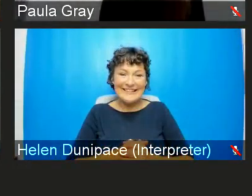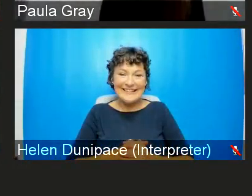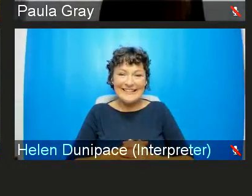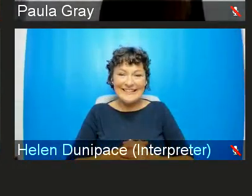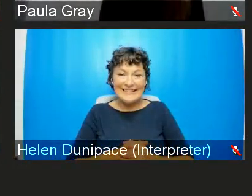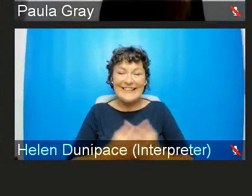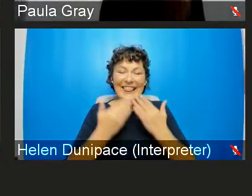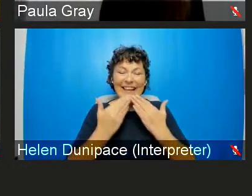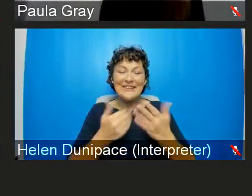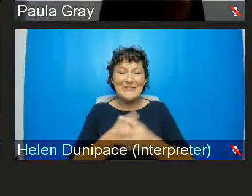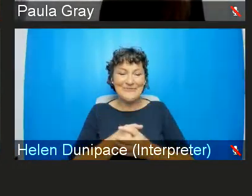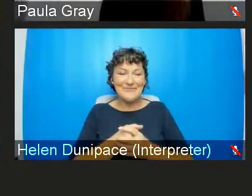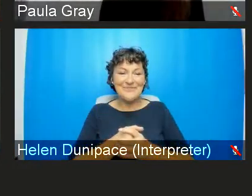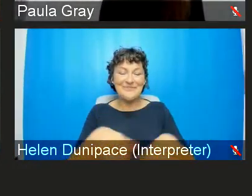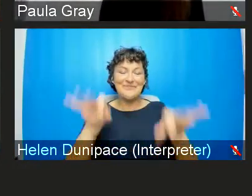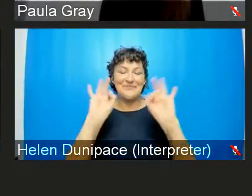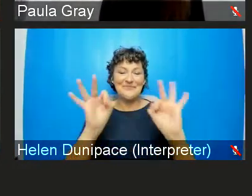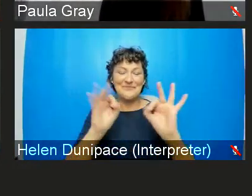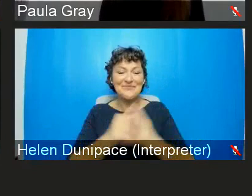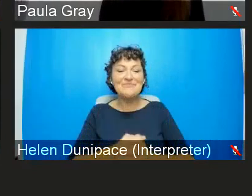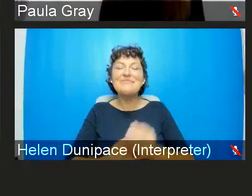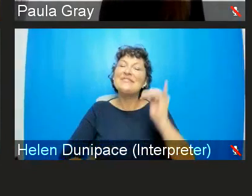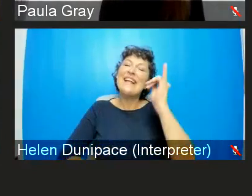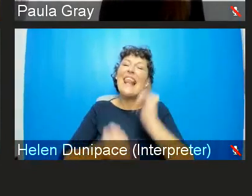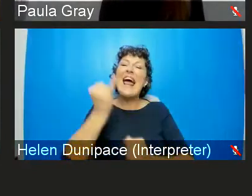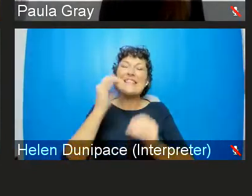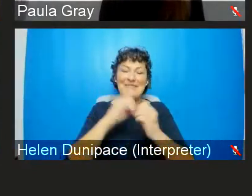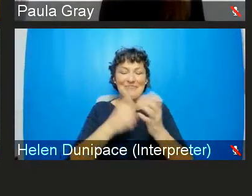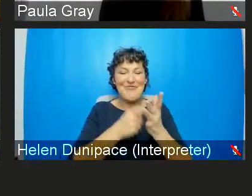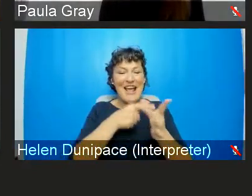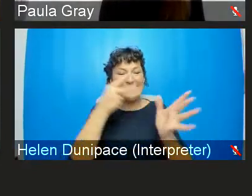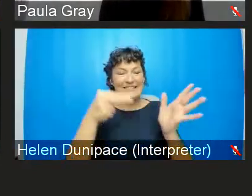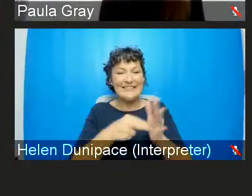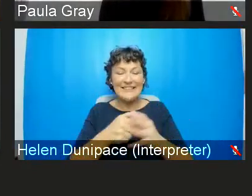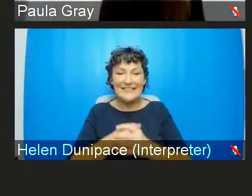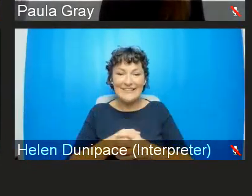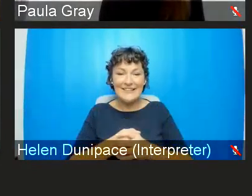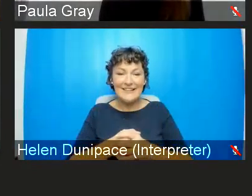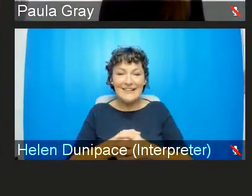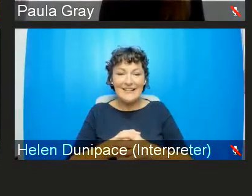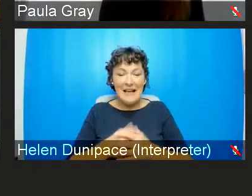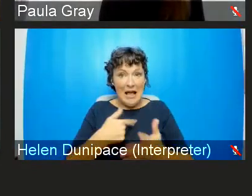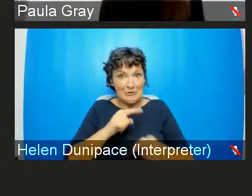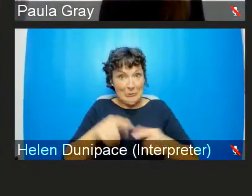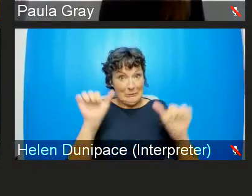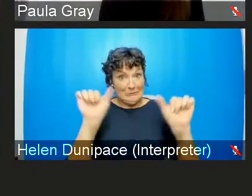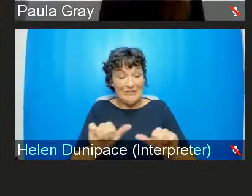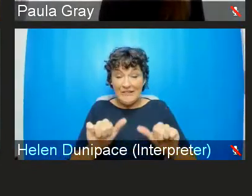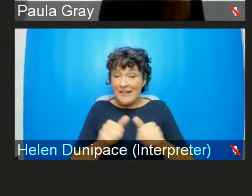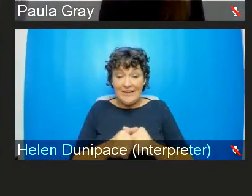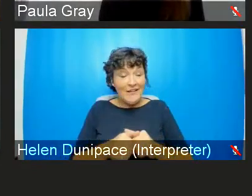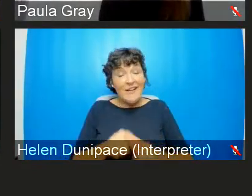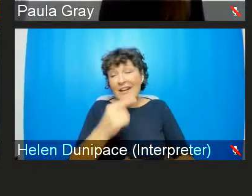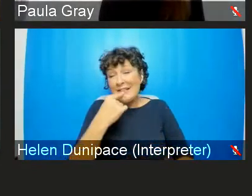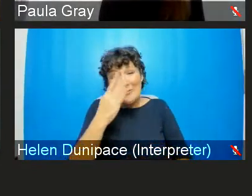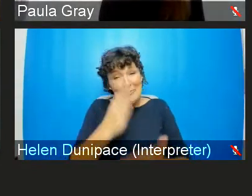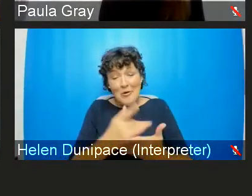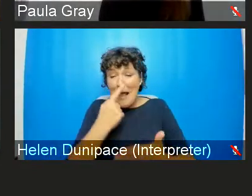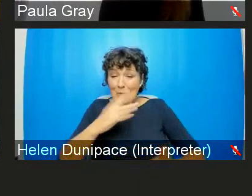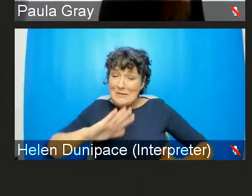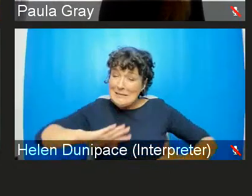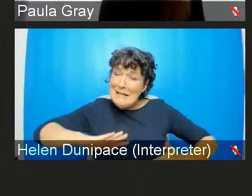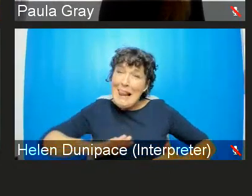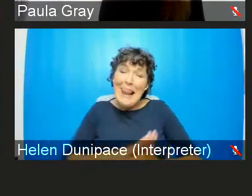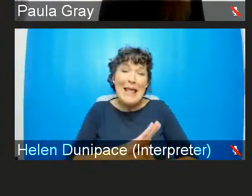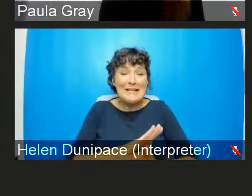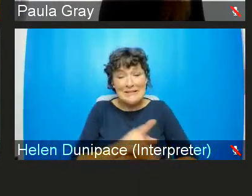Thank you. Fabulous, thank you. And finally, Brian. Yeah, I'll keep it very quick. I mean, I was just delighted to hear Paula's example. I think